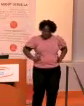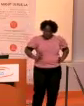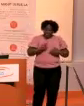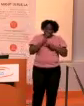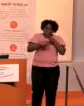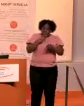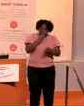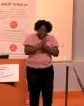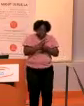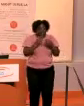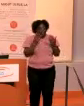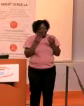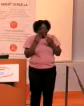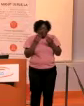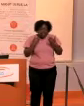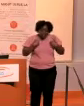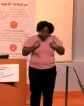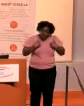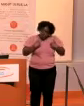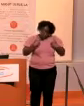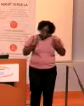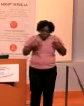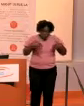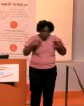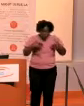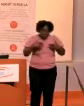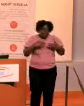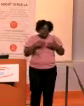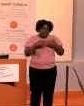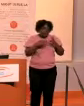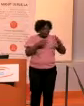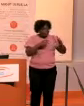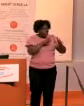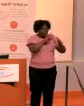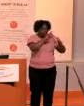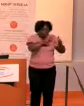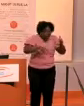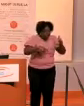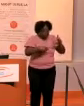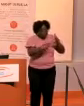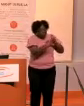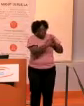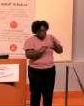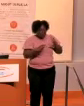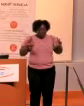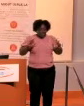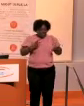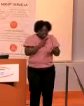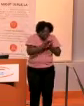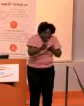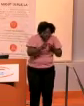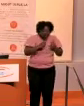kidney lesions that have a higher chance of going on to cause scarring and kidney failure leading